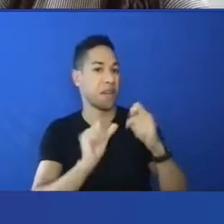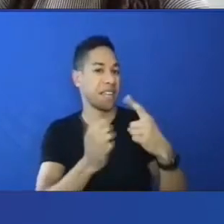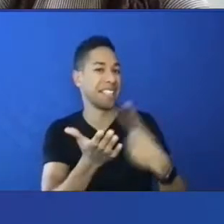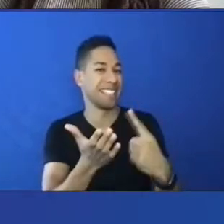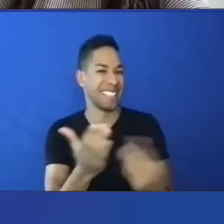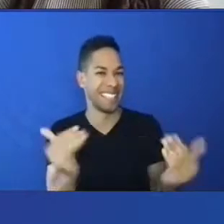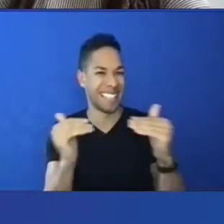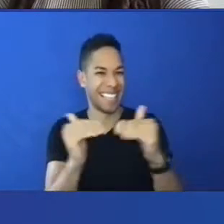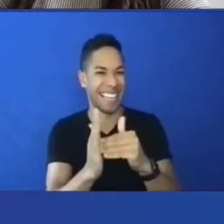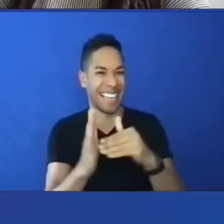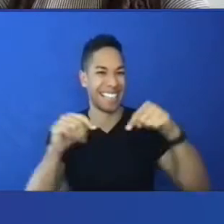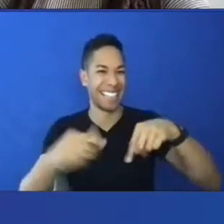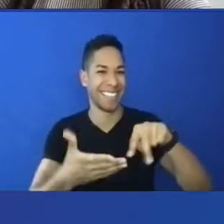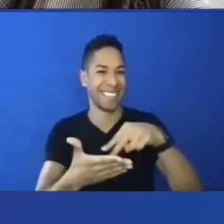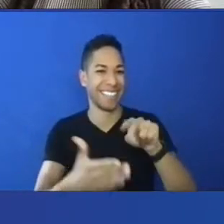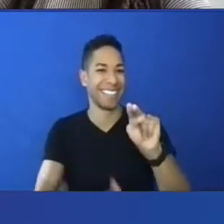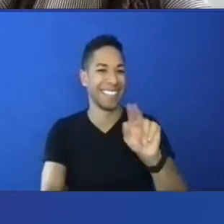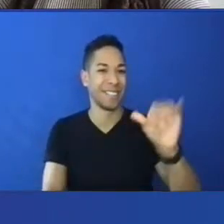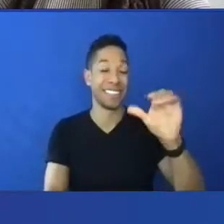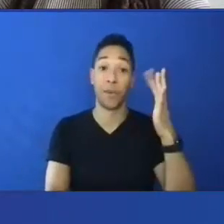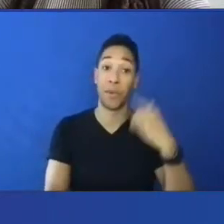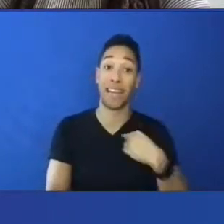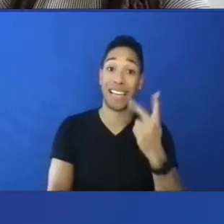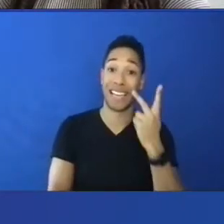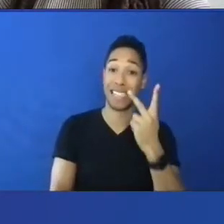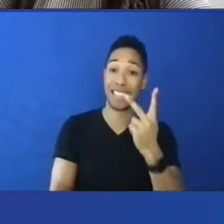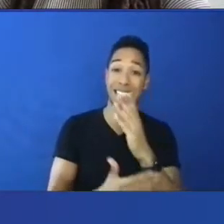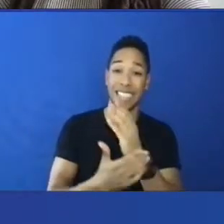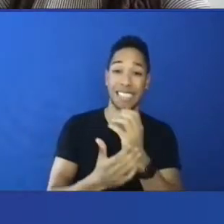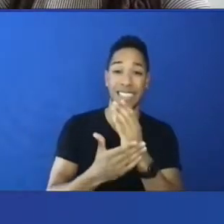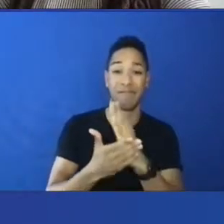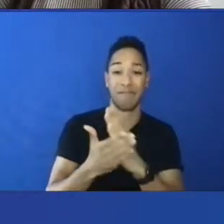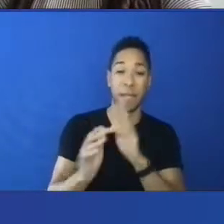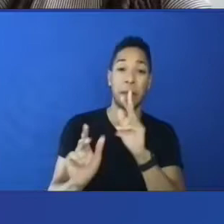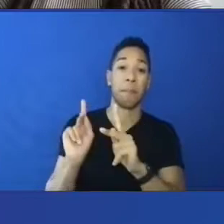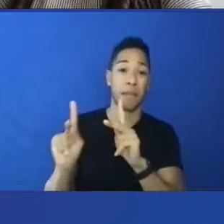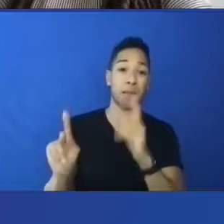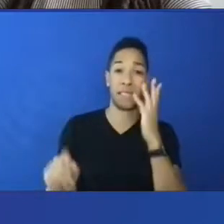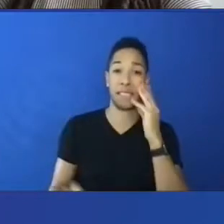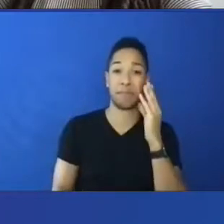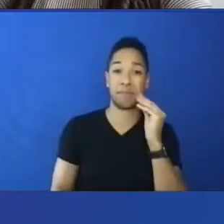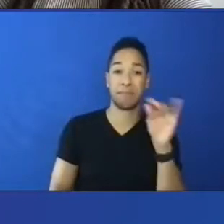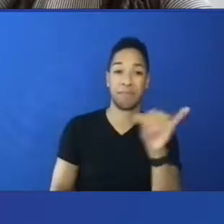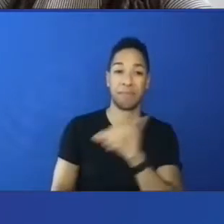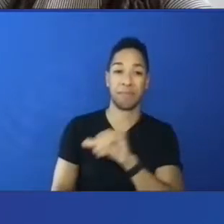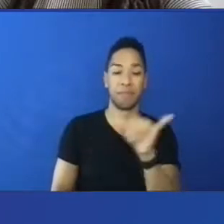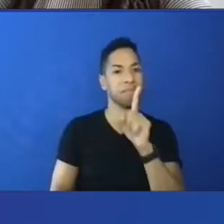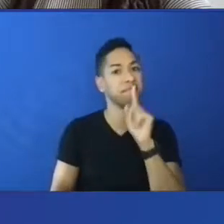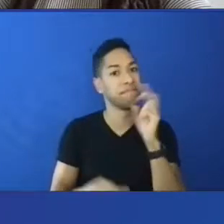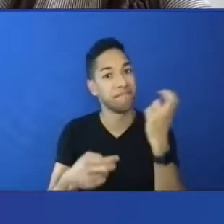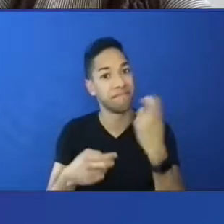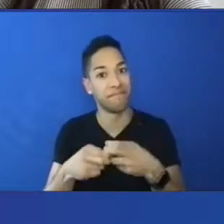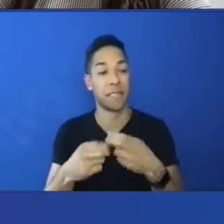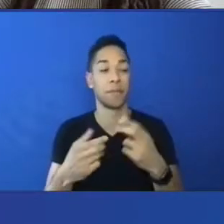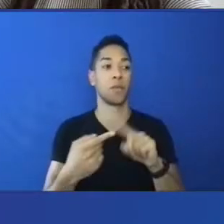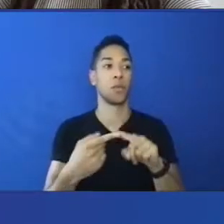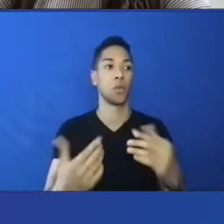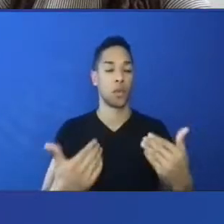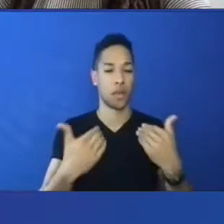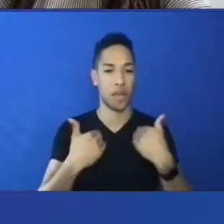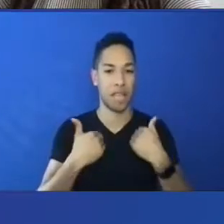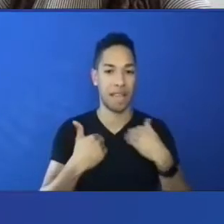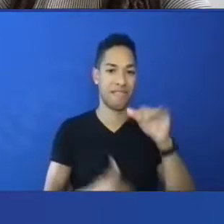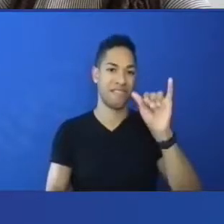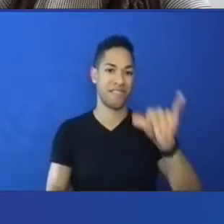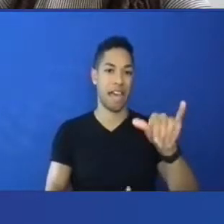on that, because I do see a fair number of people undergoing that as well. It's very difficult to have that as a